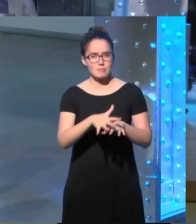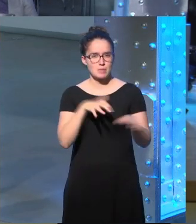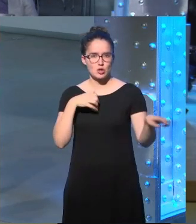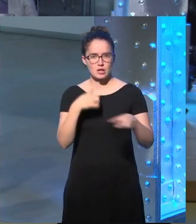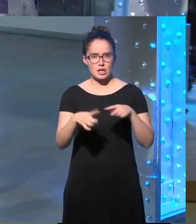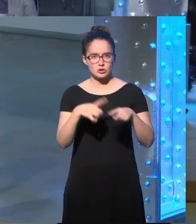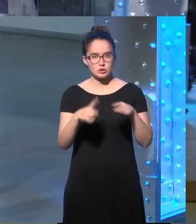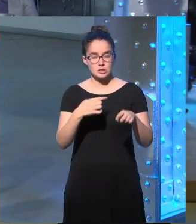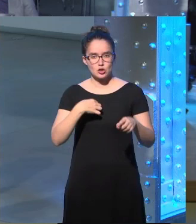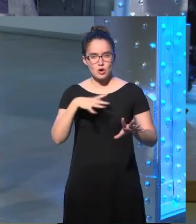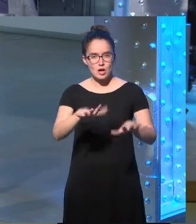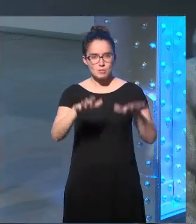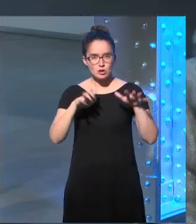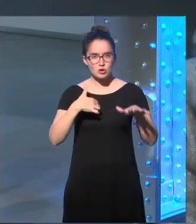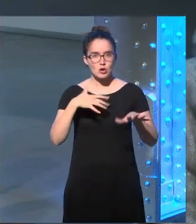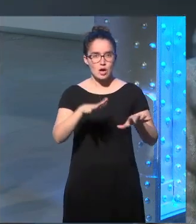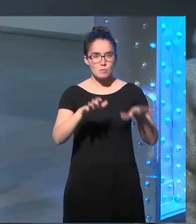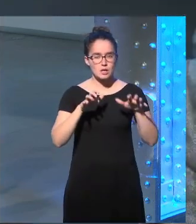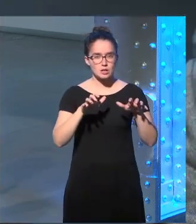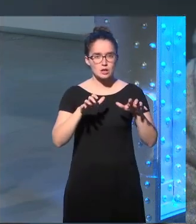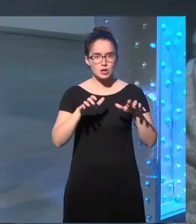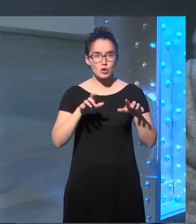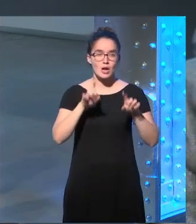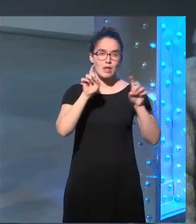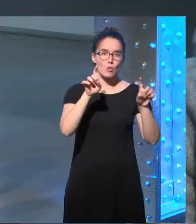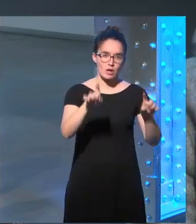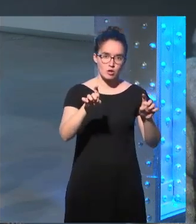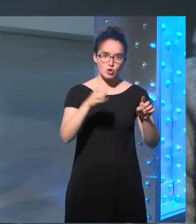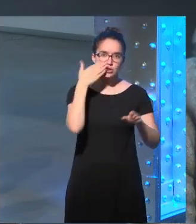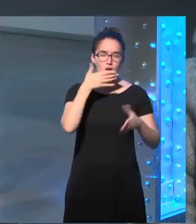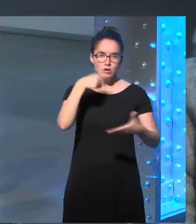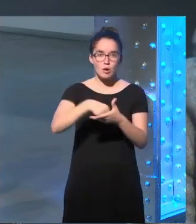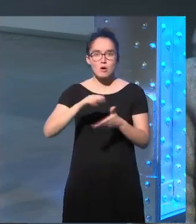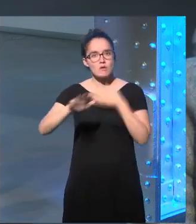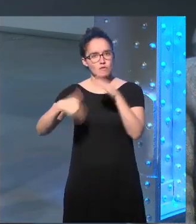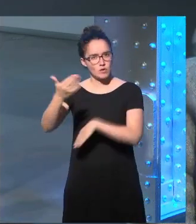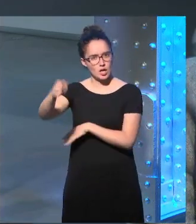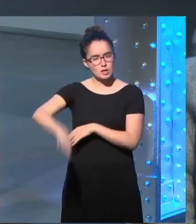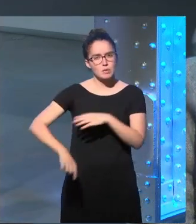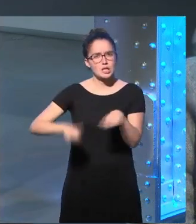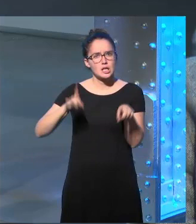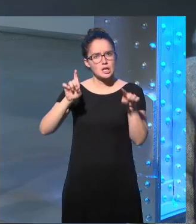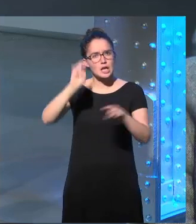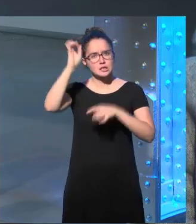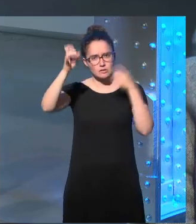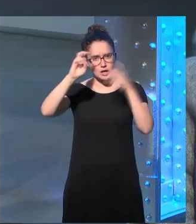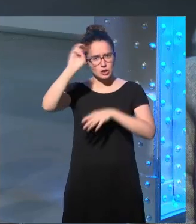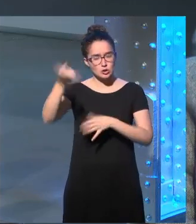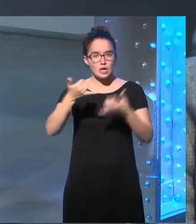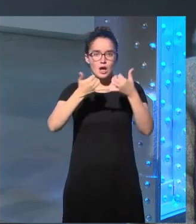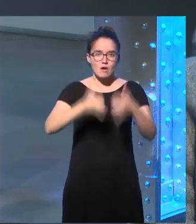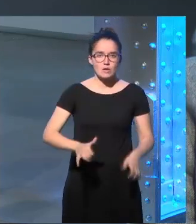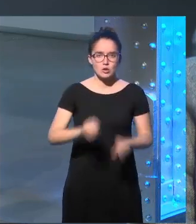to say that most of the things that I have learned come from formal education and also from